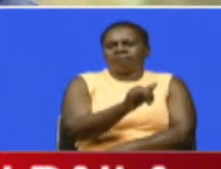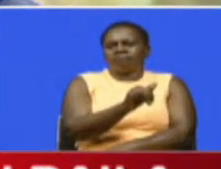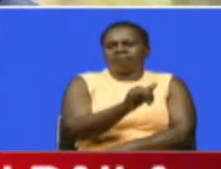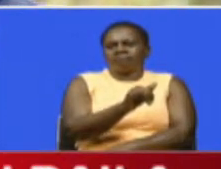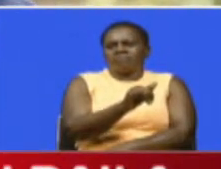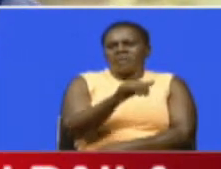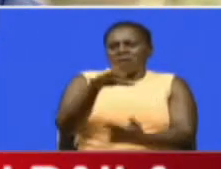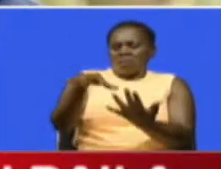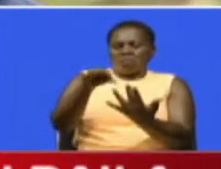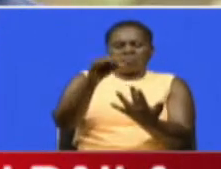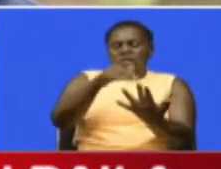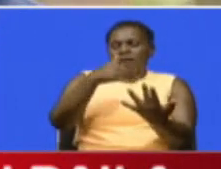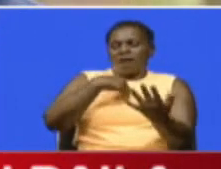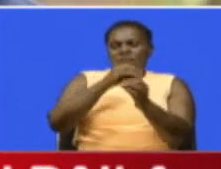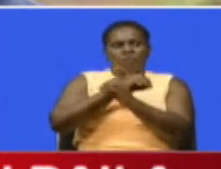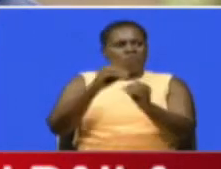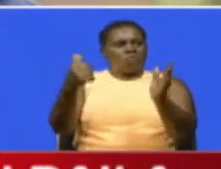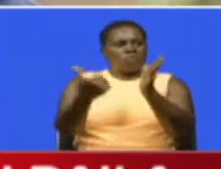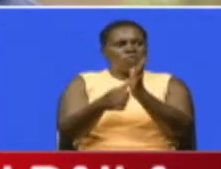we'll have no problem with that.